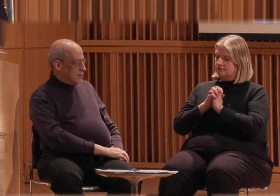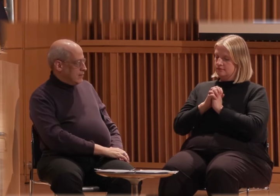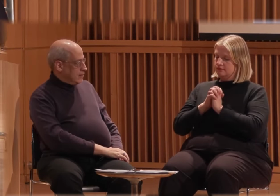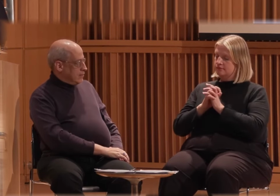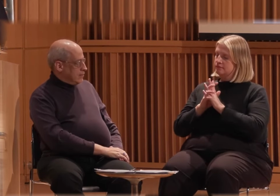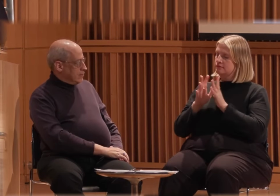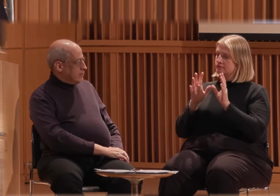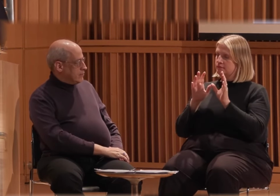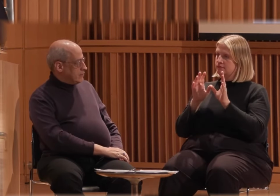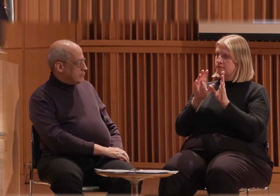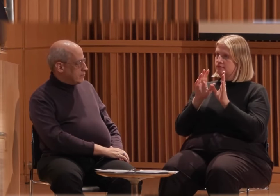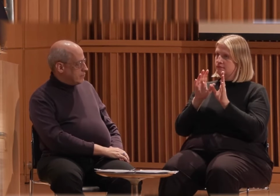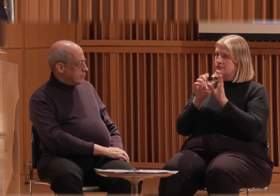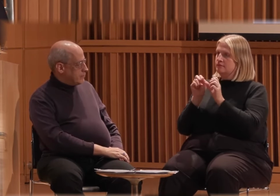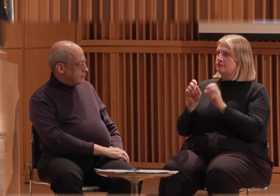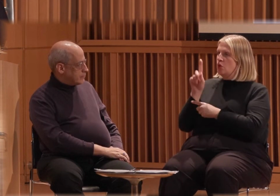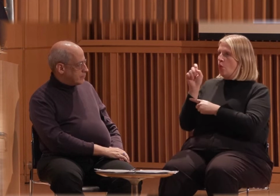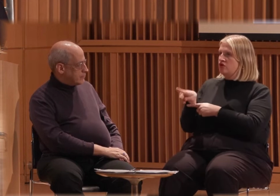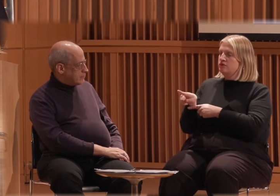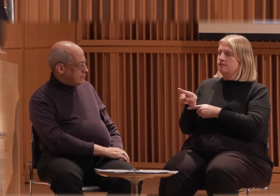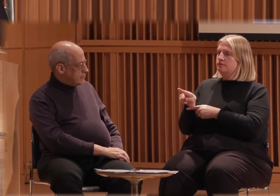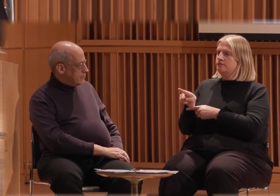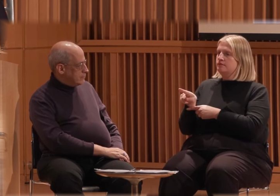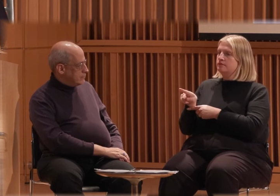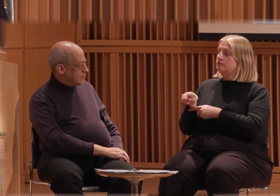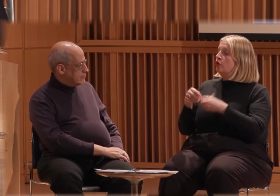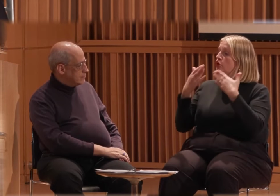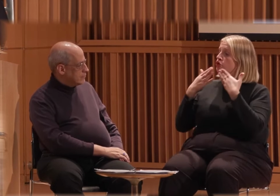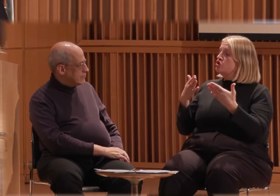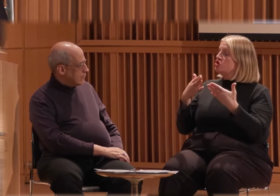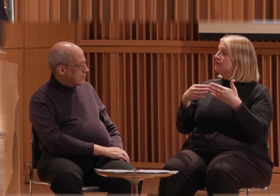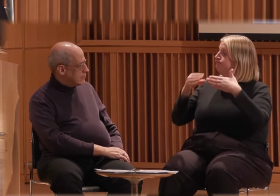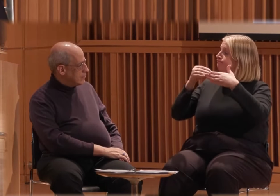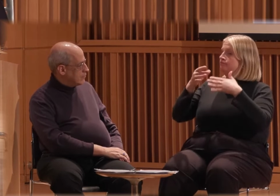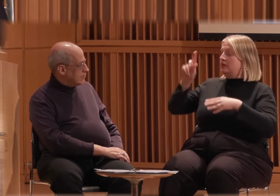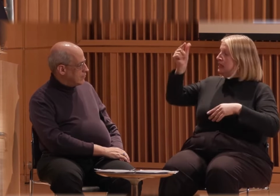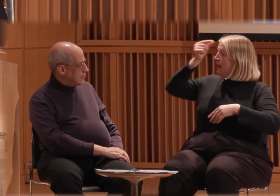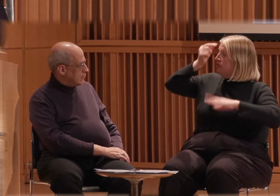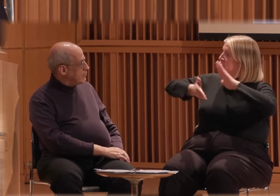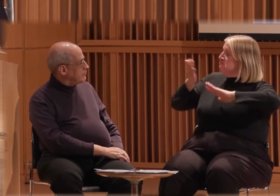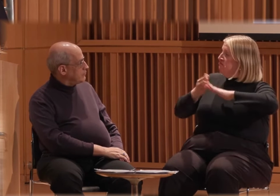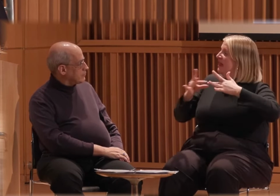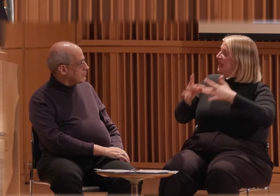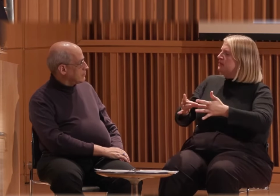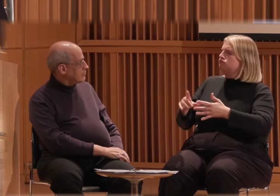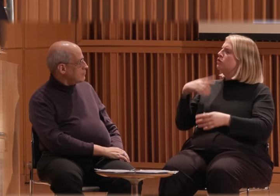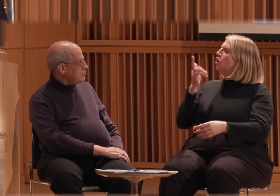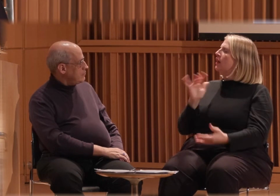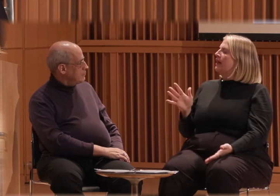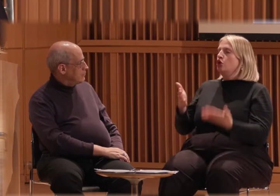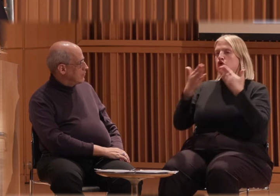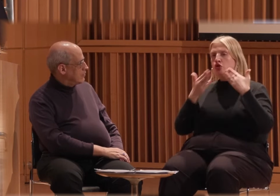I have a question about what would good governance look like for you? What would good